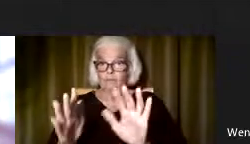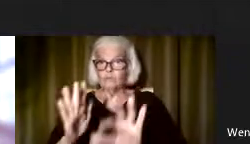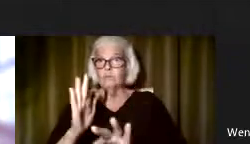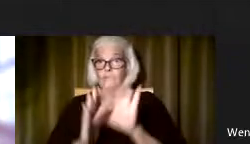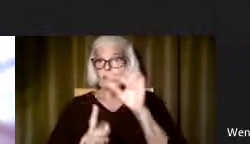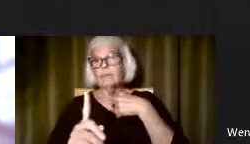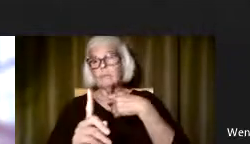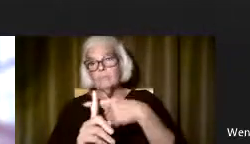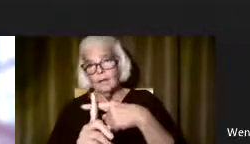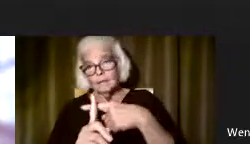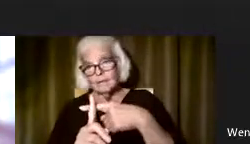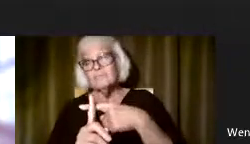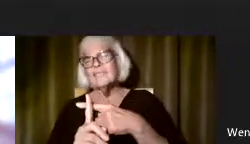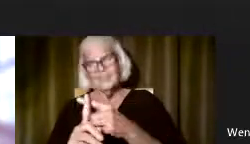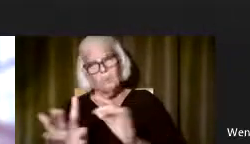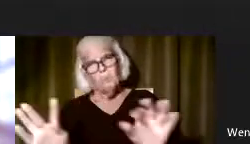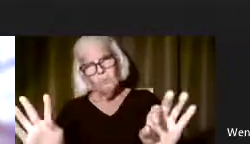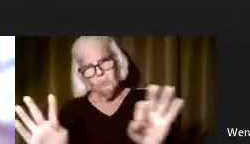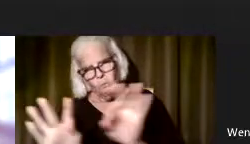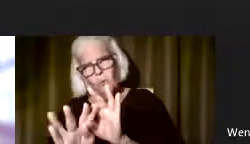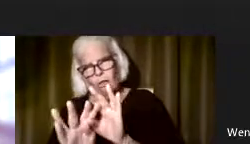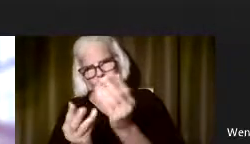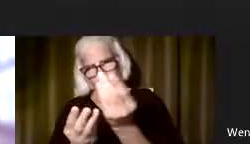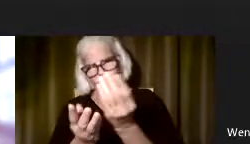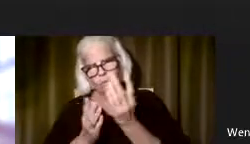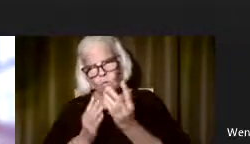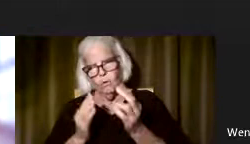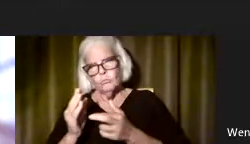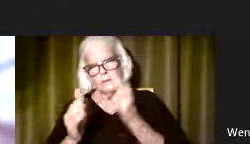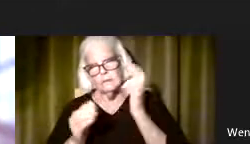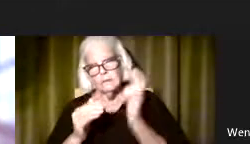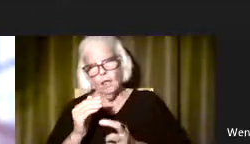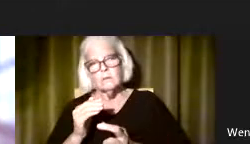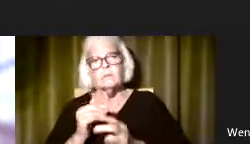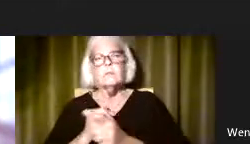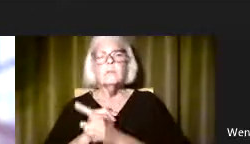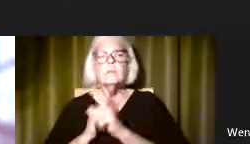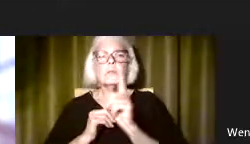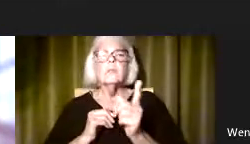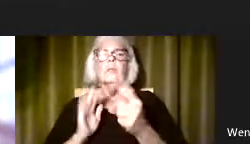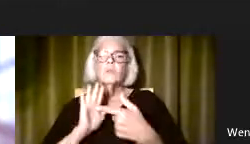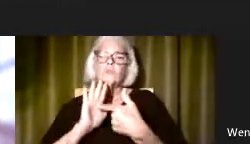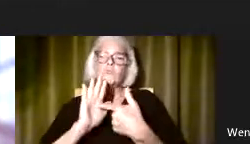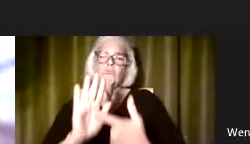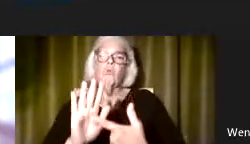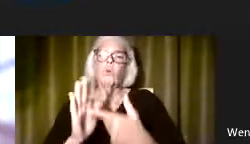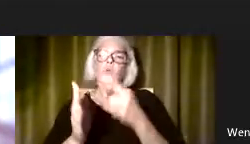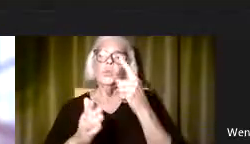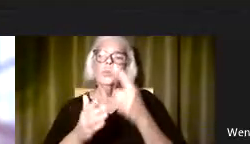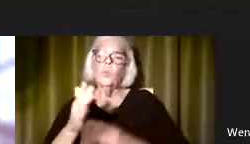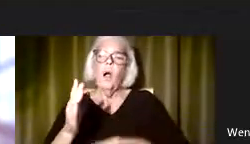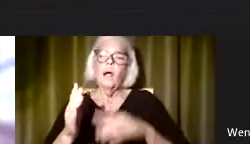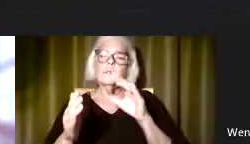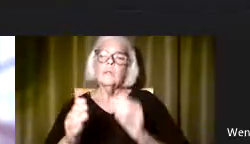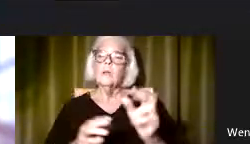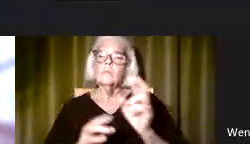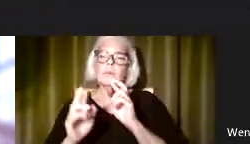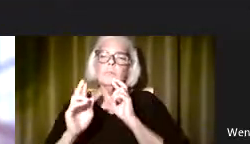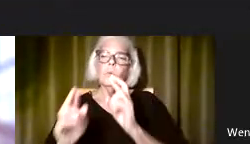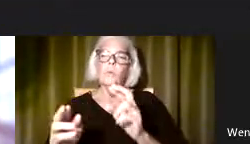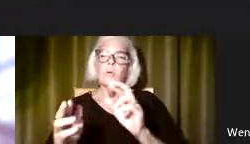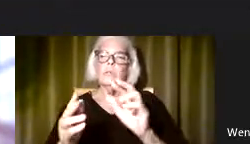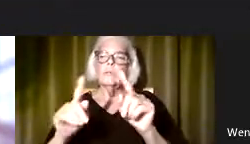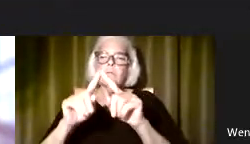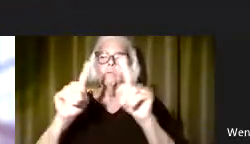If you come onto our website and you haven't seen this, this is what the reporting form looks like. I believe we received a